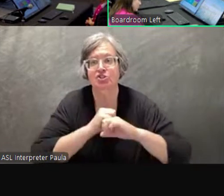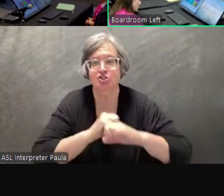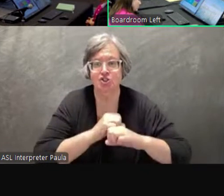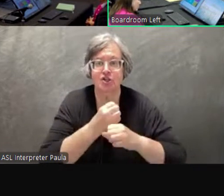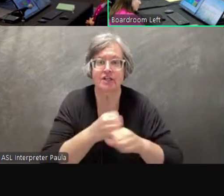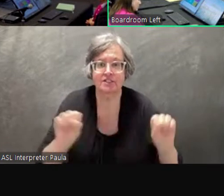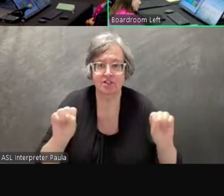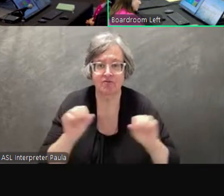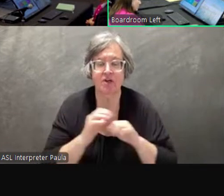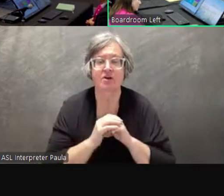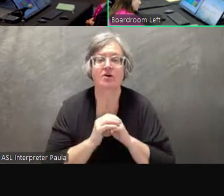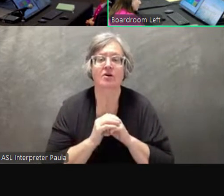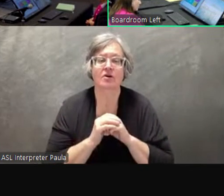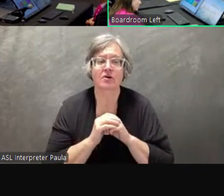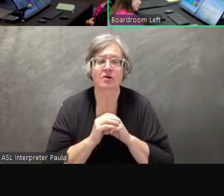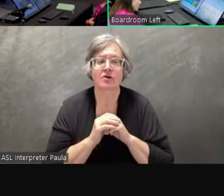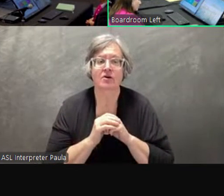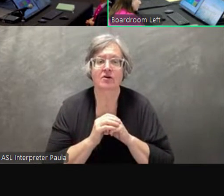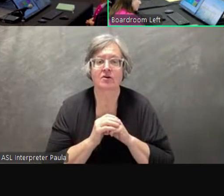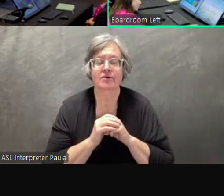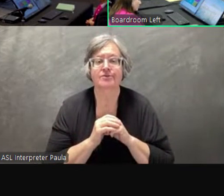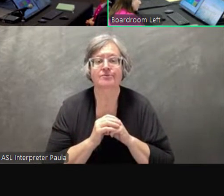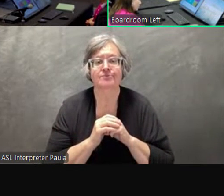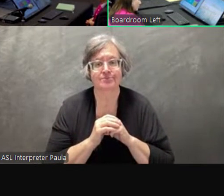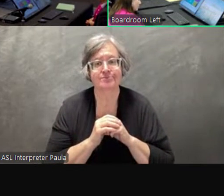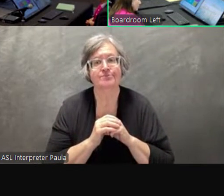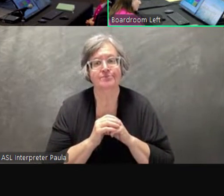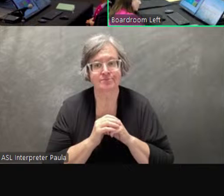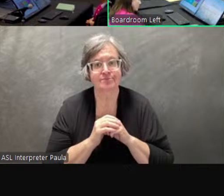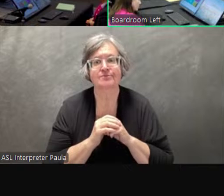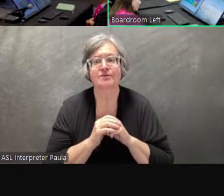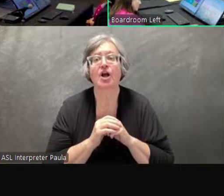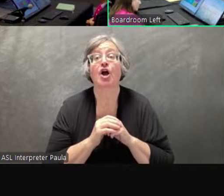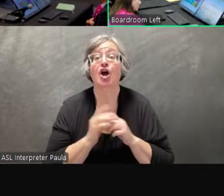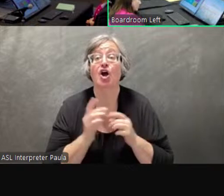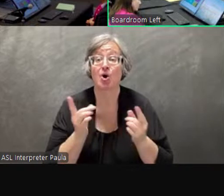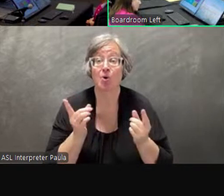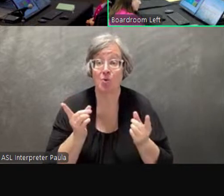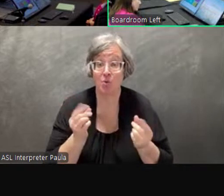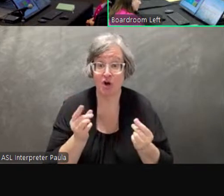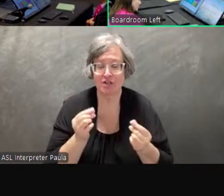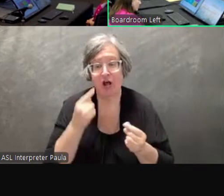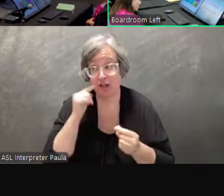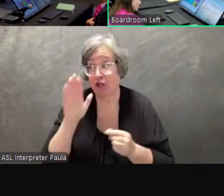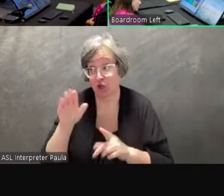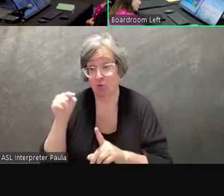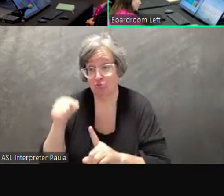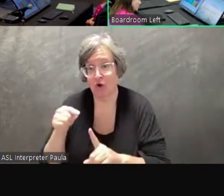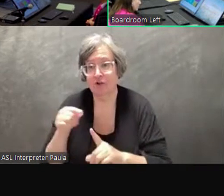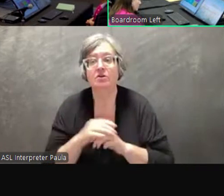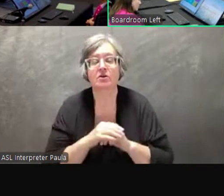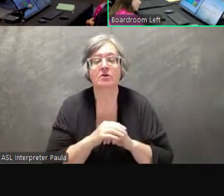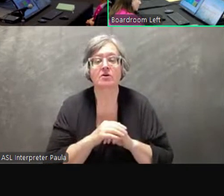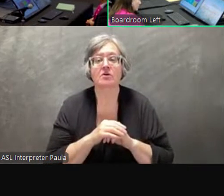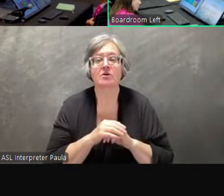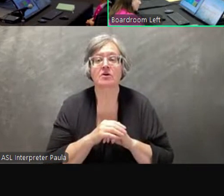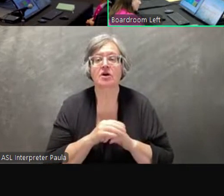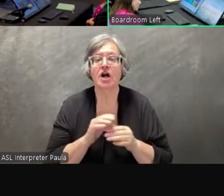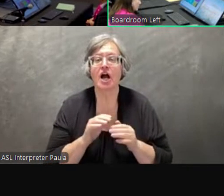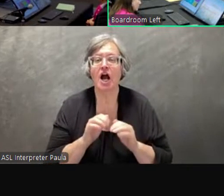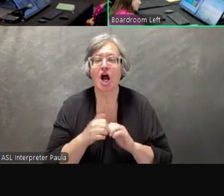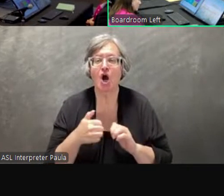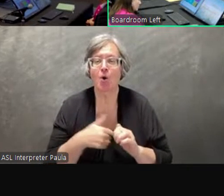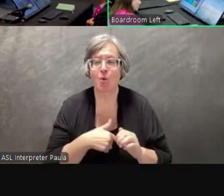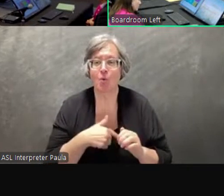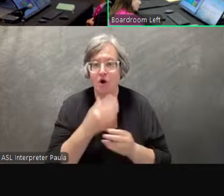And with the harsh reality of how we go about doing that, and I think to your point, how we're making